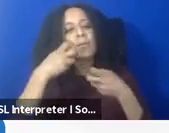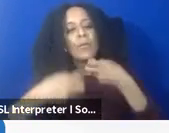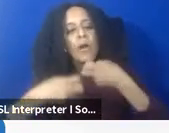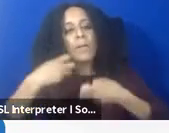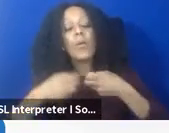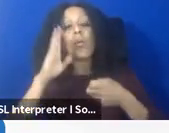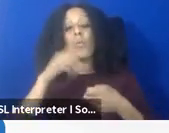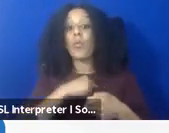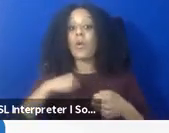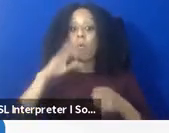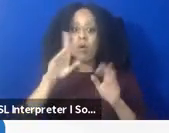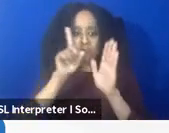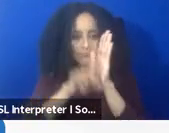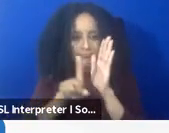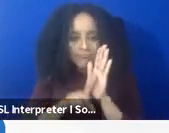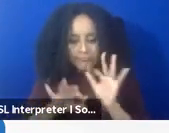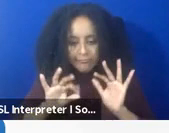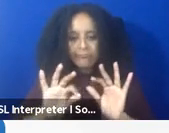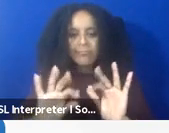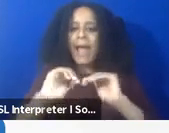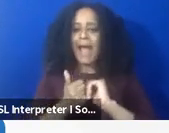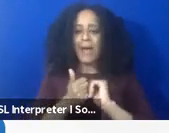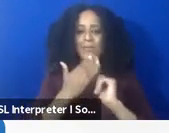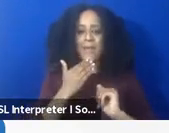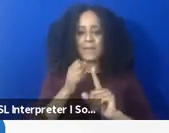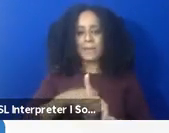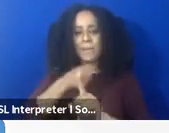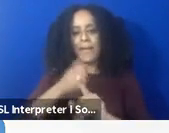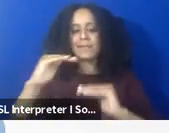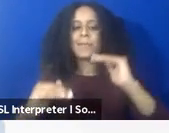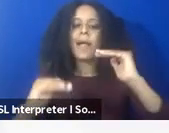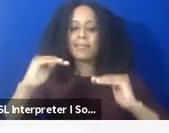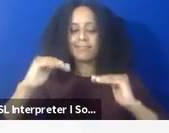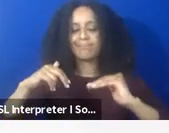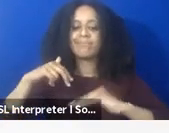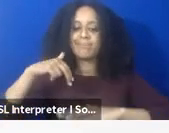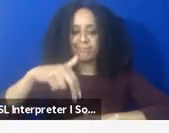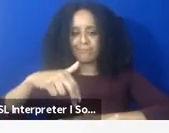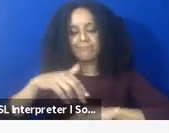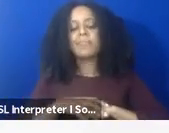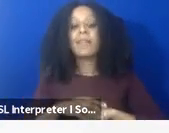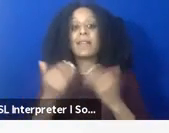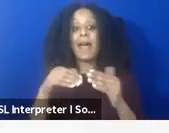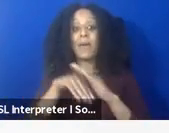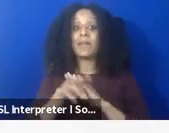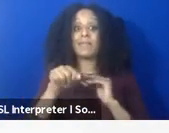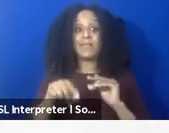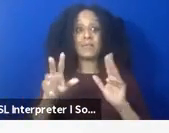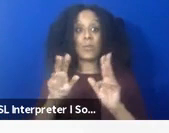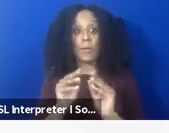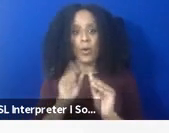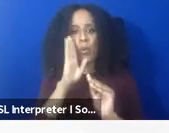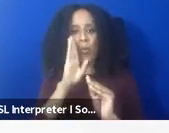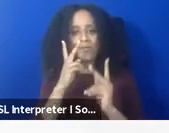also explore how diabetes impacts balance. In this webinar, you will hear from